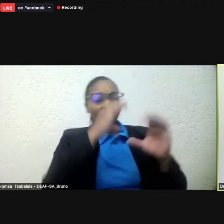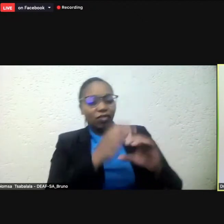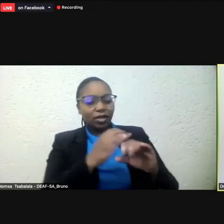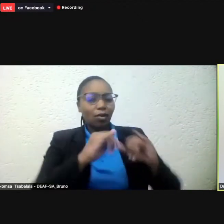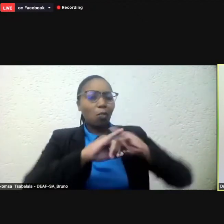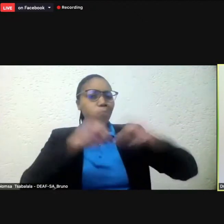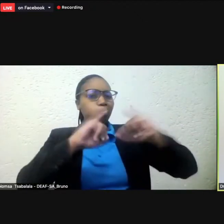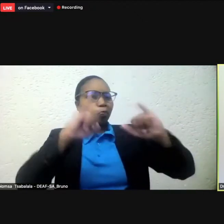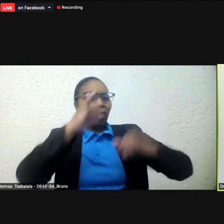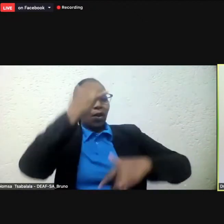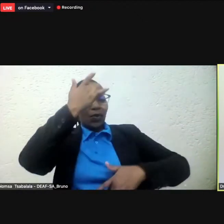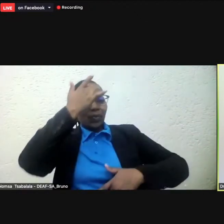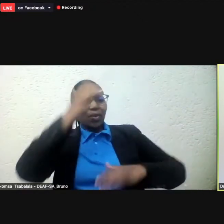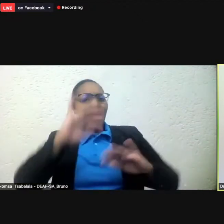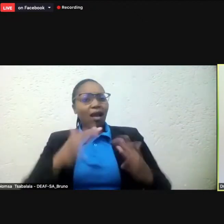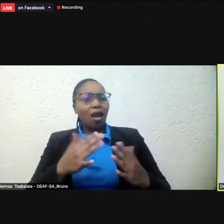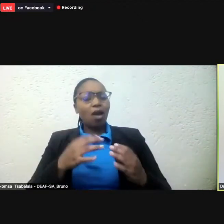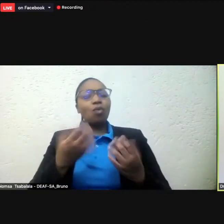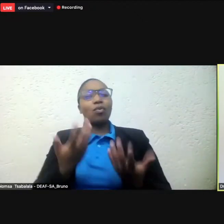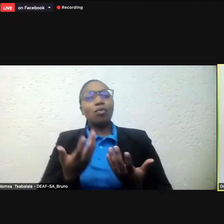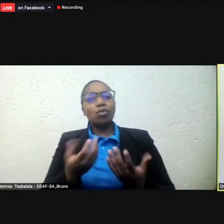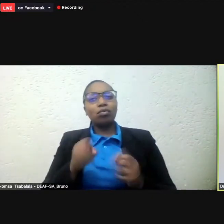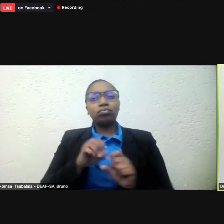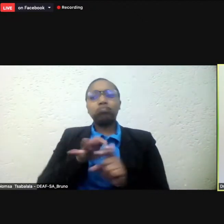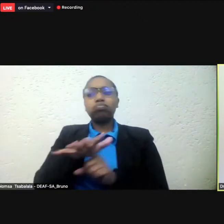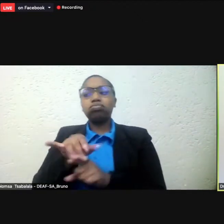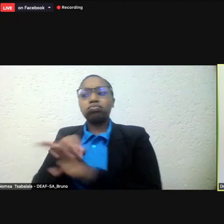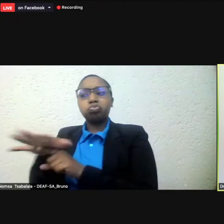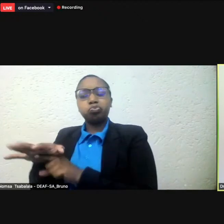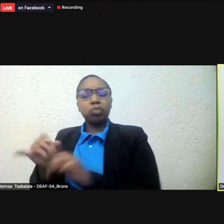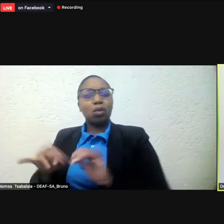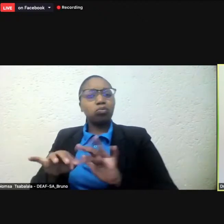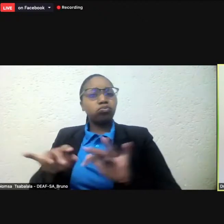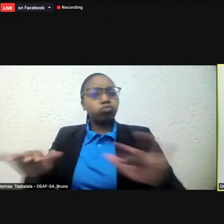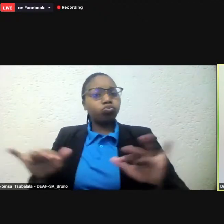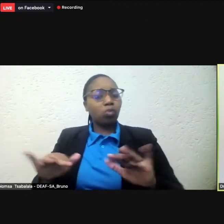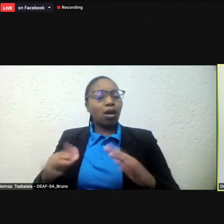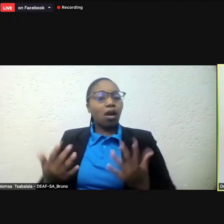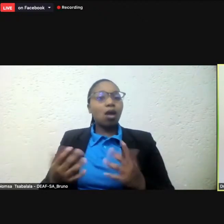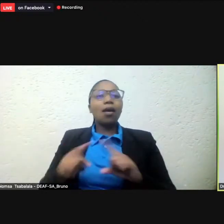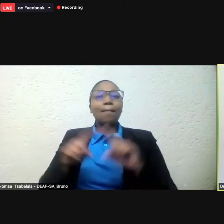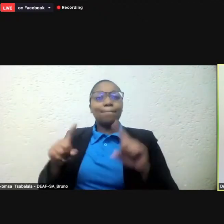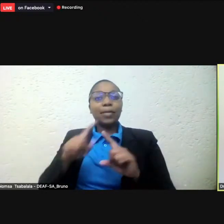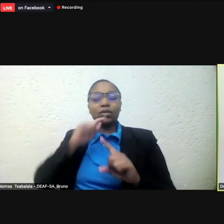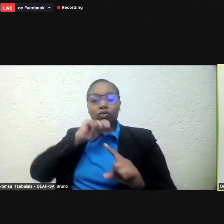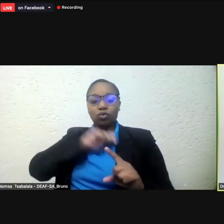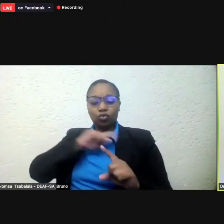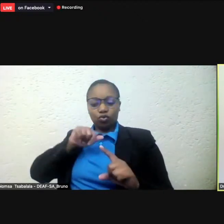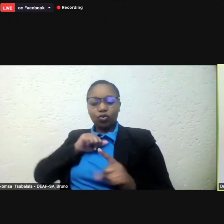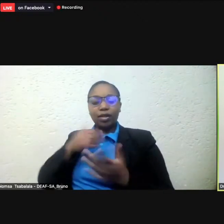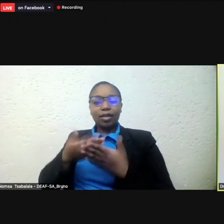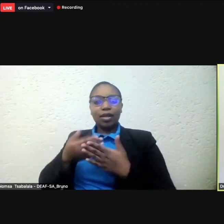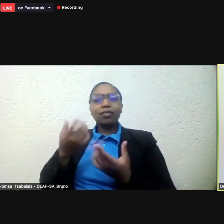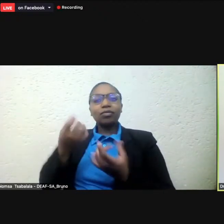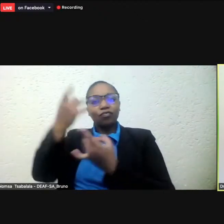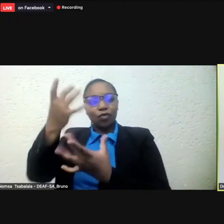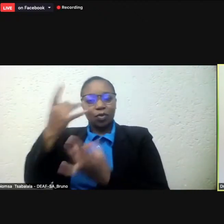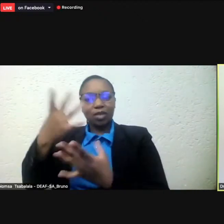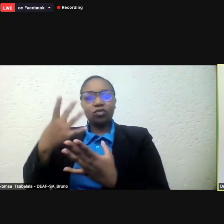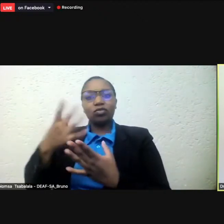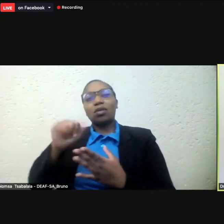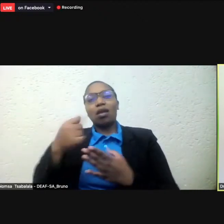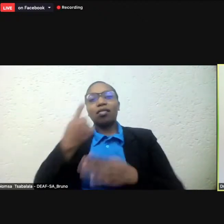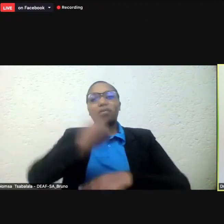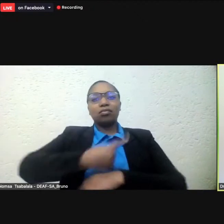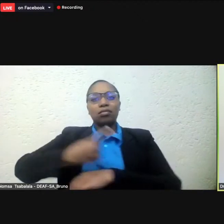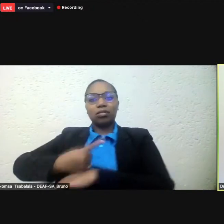the distribution. But we will be able to provide data in the coming days and weeks. And I think